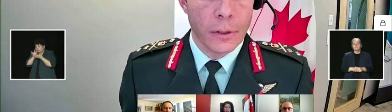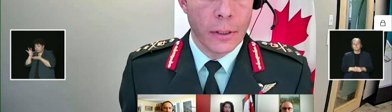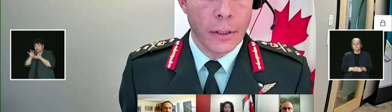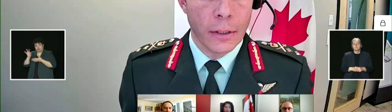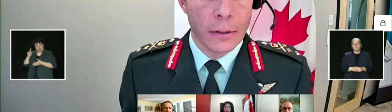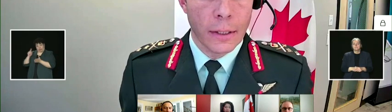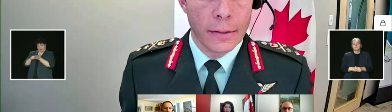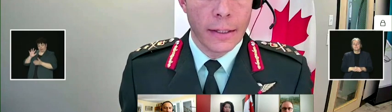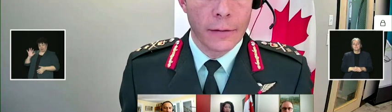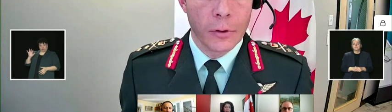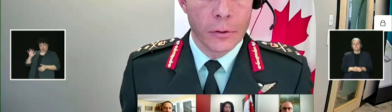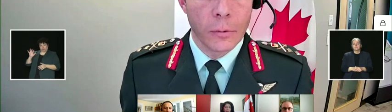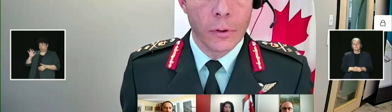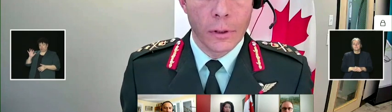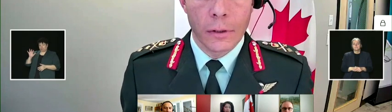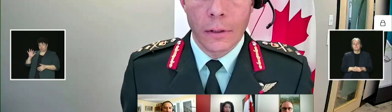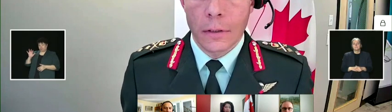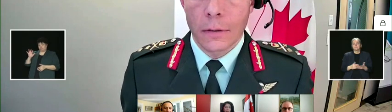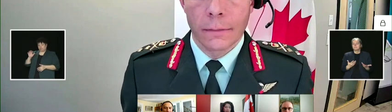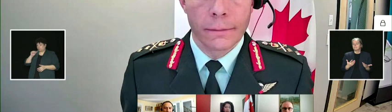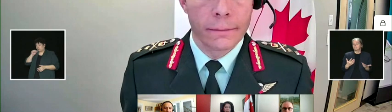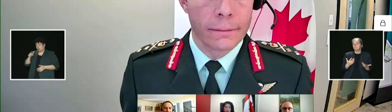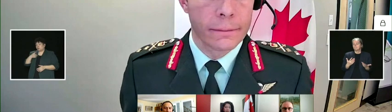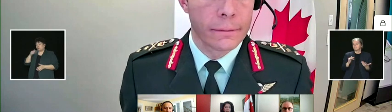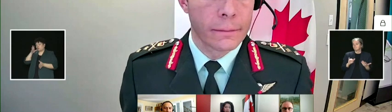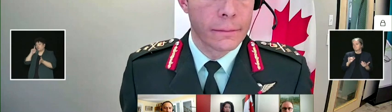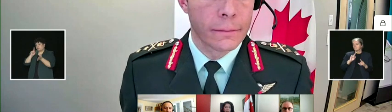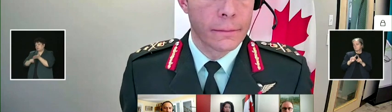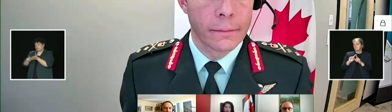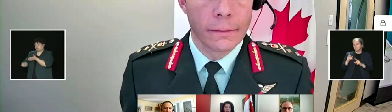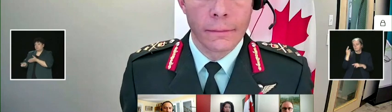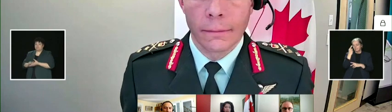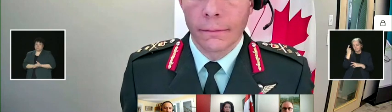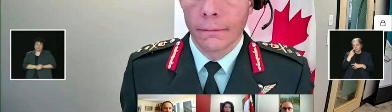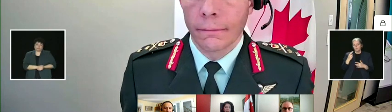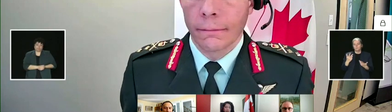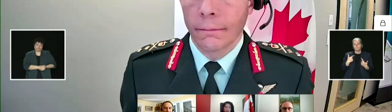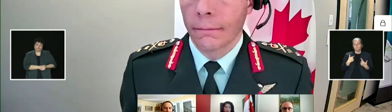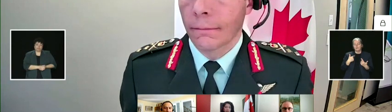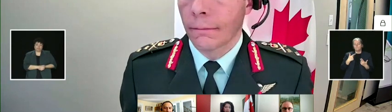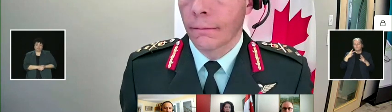numbers at that level, so we'll look into this.